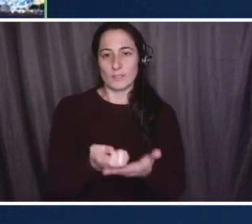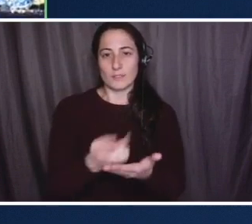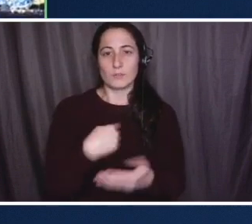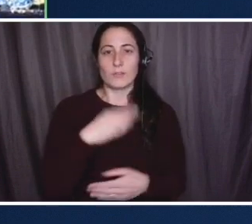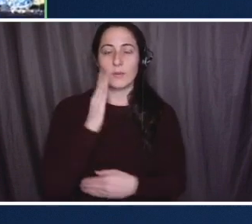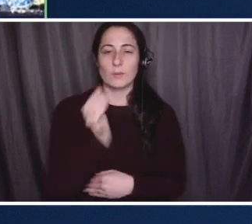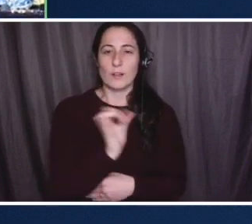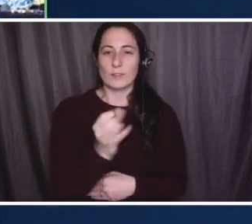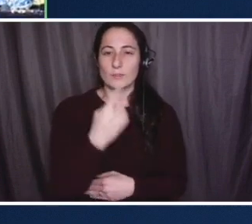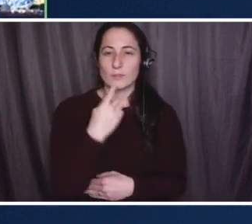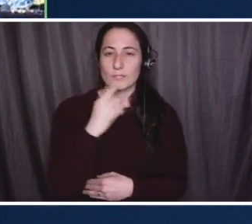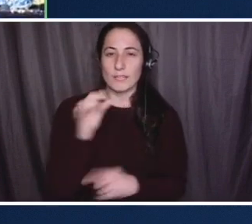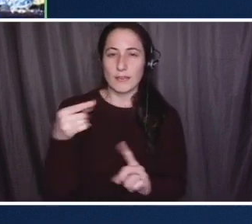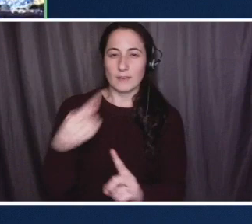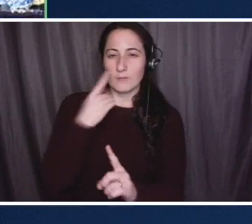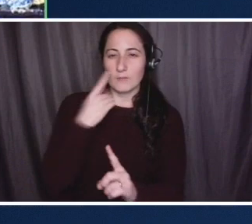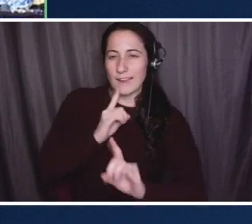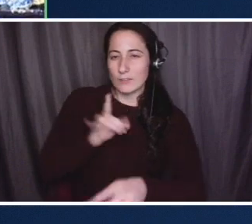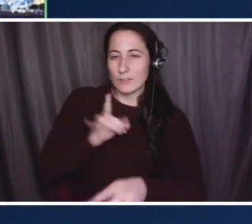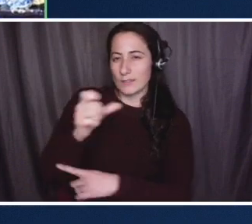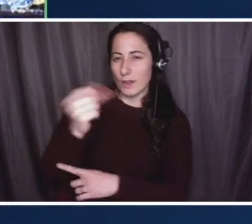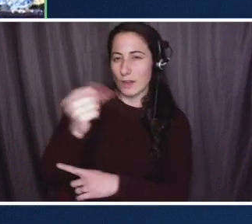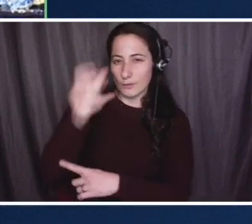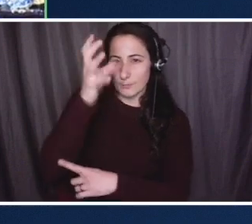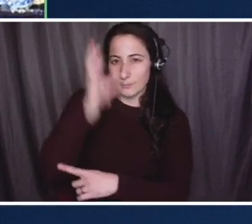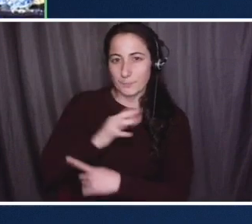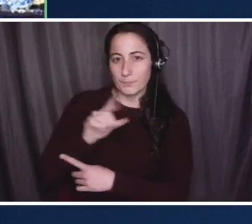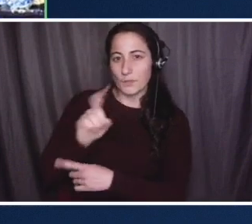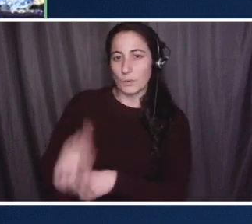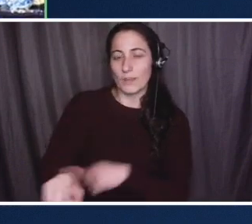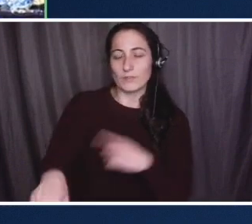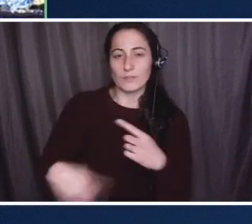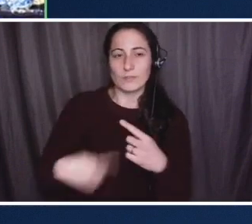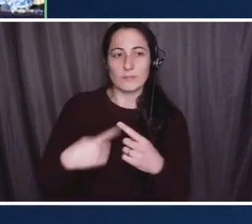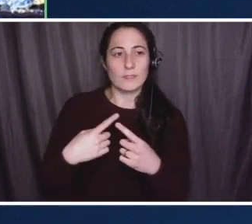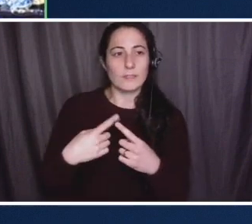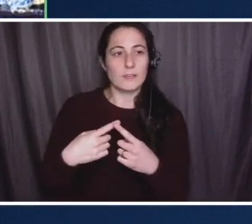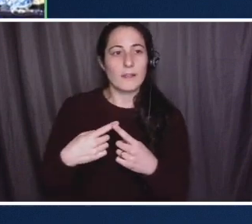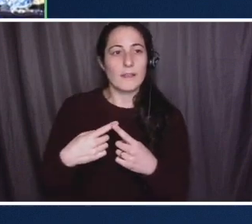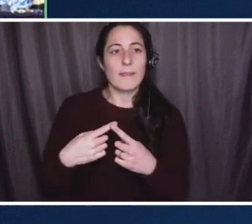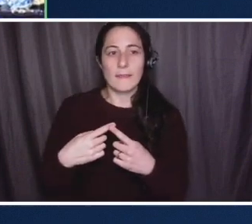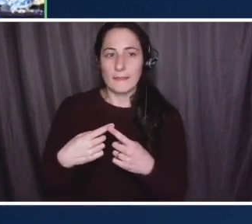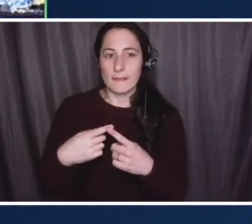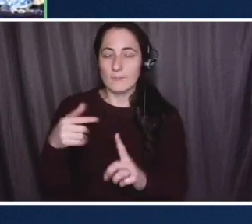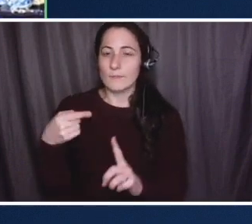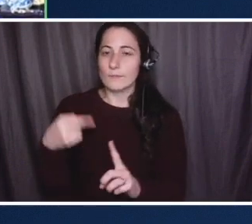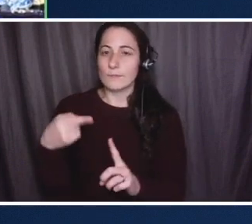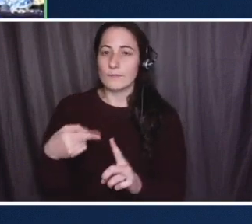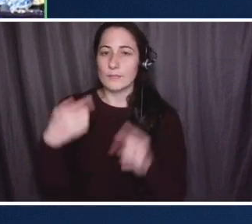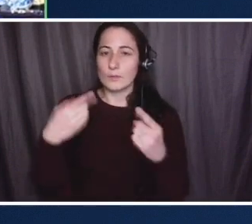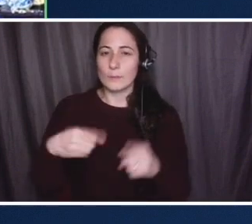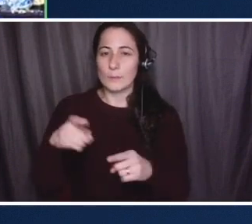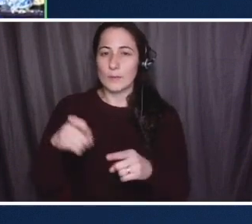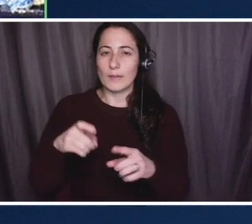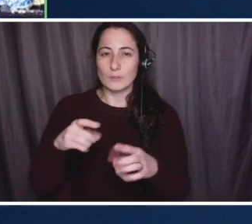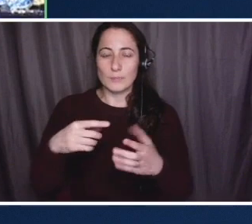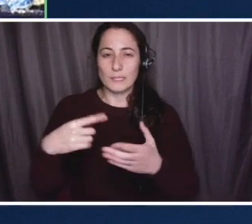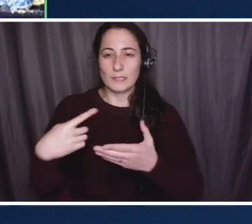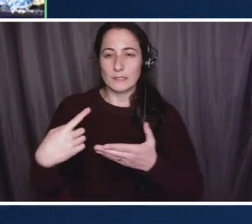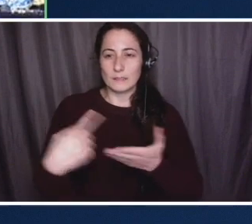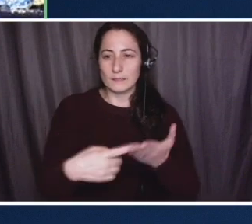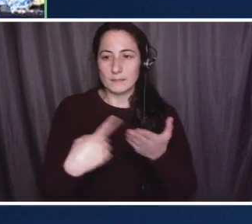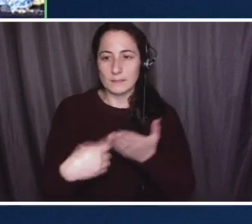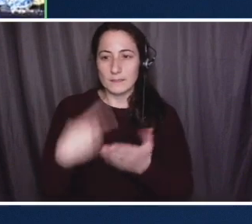the gentleman's question on the areas which has to be explored, you know, in making those